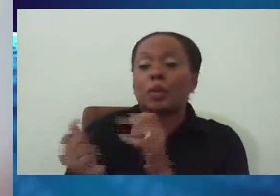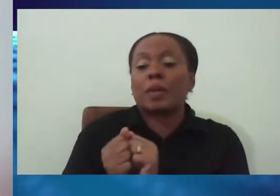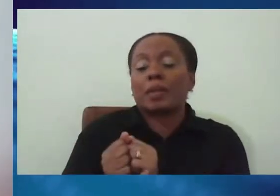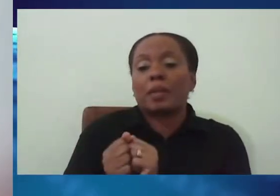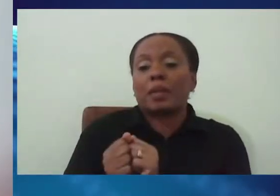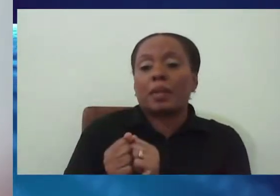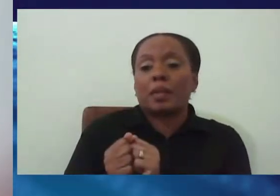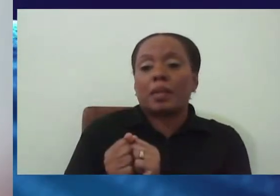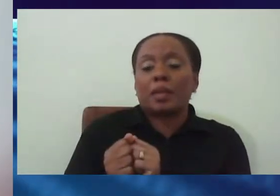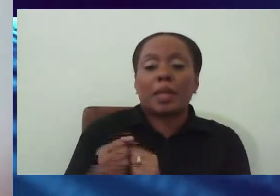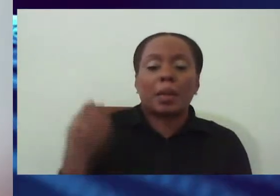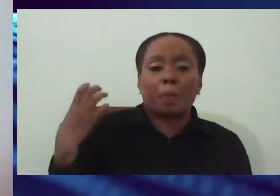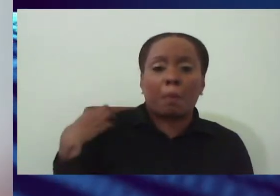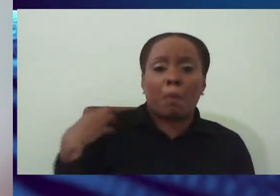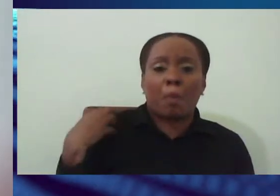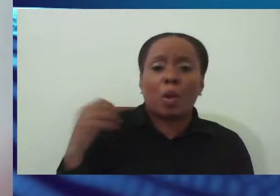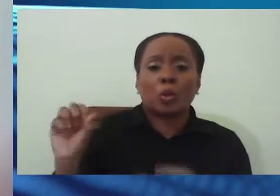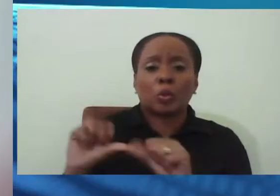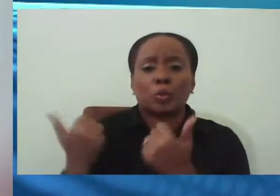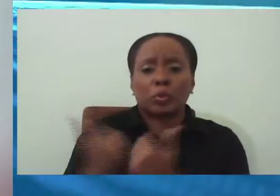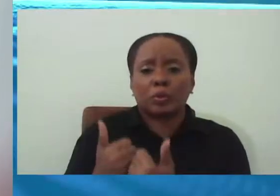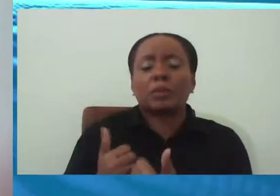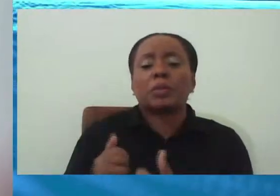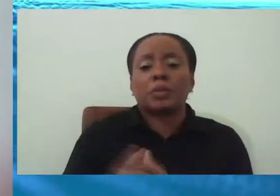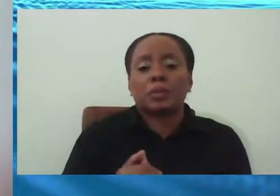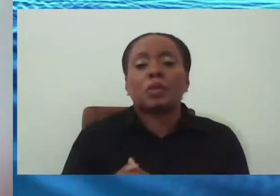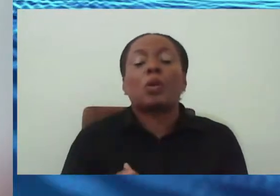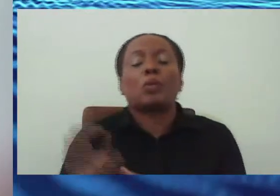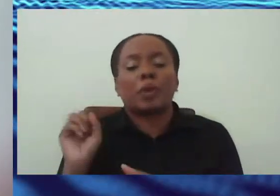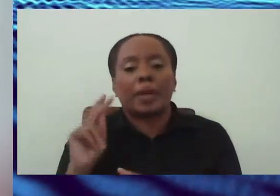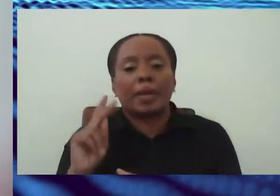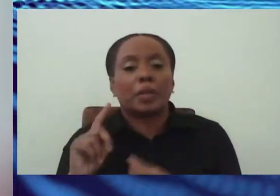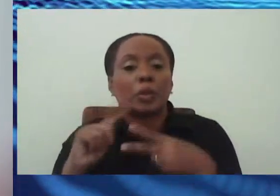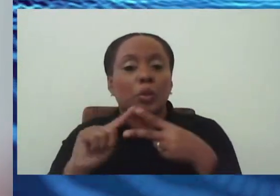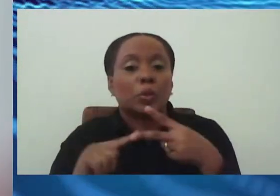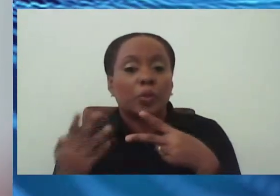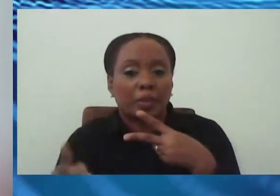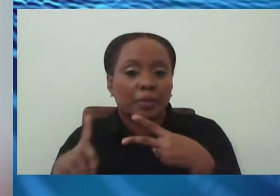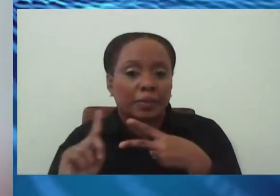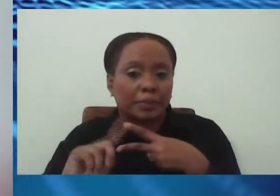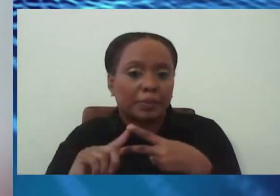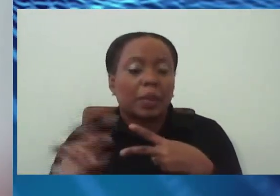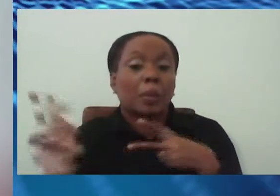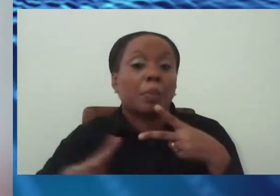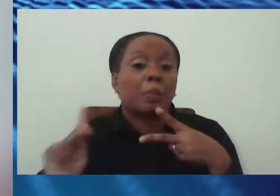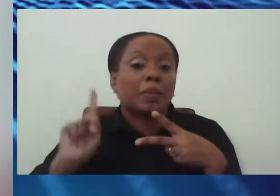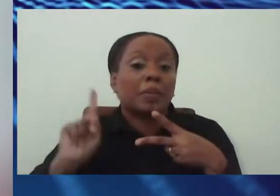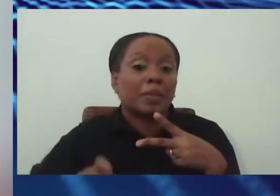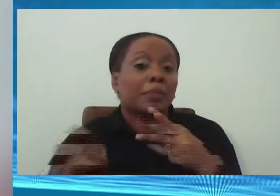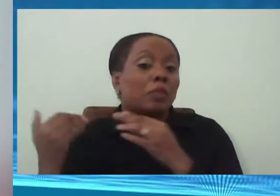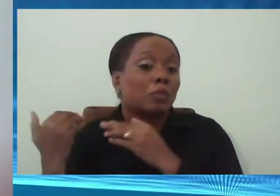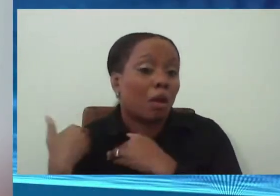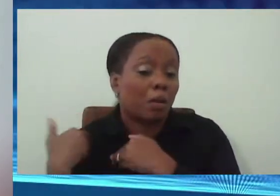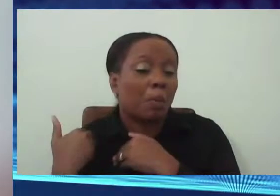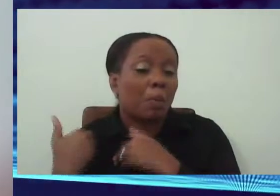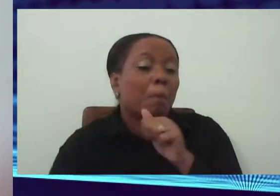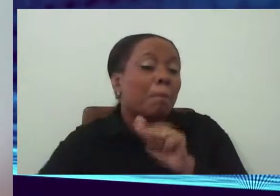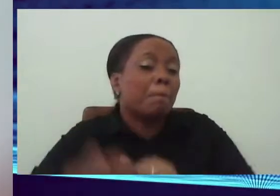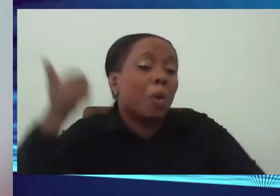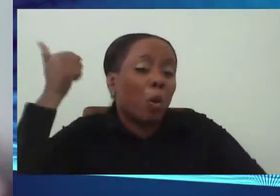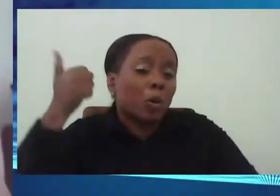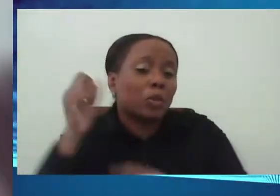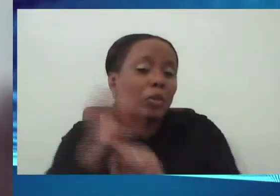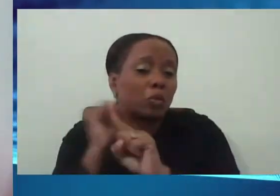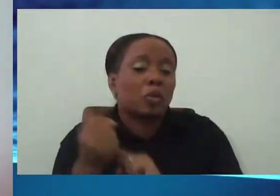the impression that I have. So the 2 pieces: one, that people are being responsible in the vast majority of